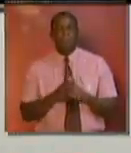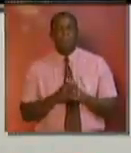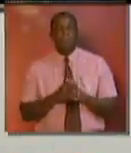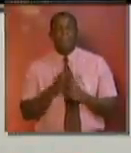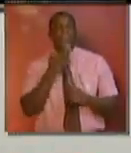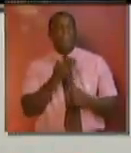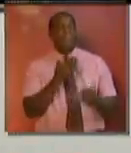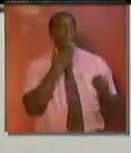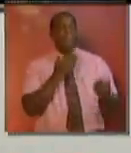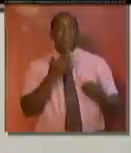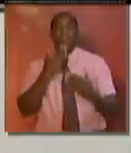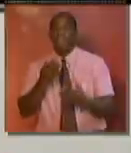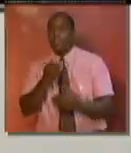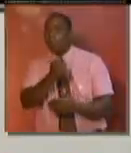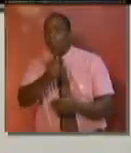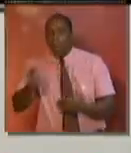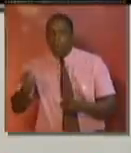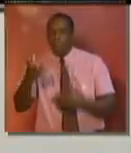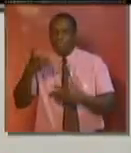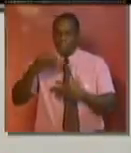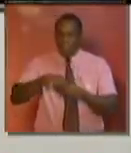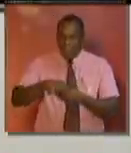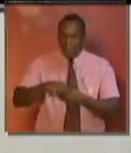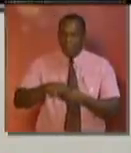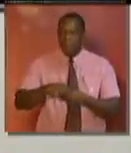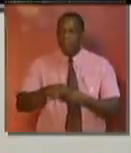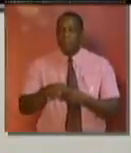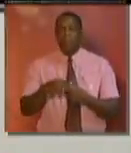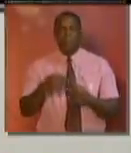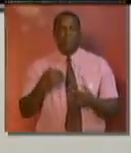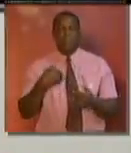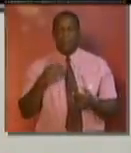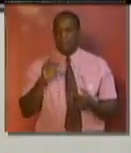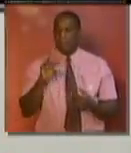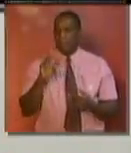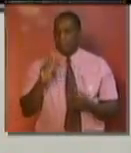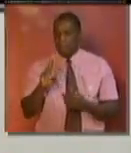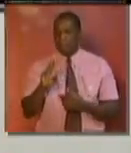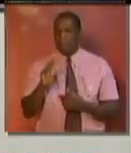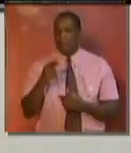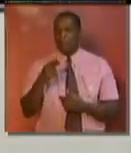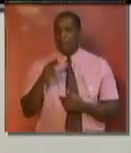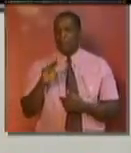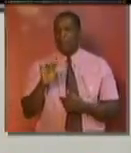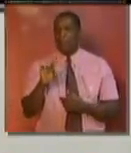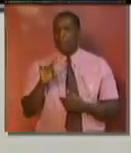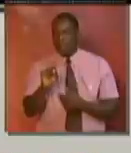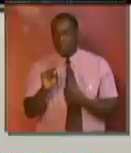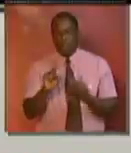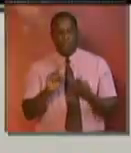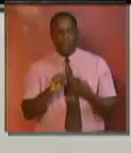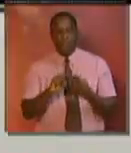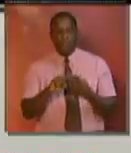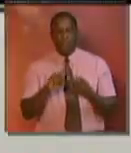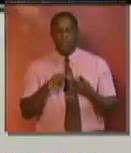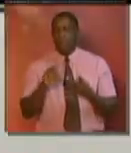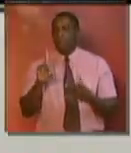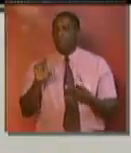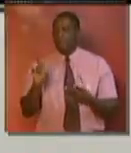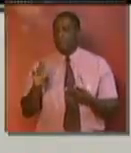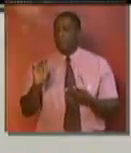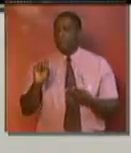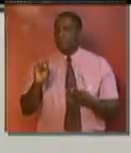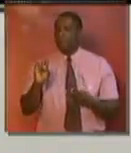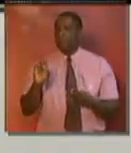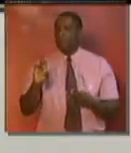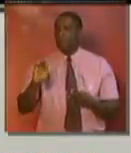has participated this morning. We had Dr. Sirjusingh with us, Dr. Hinds, and members of the media,